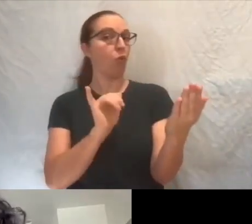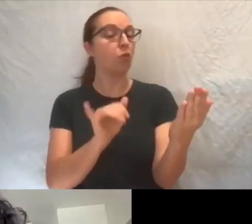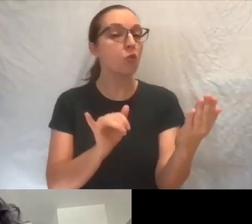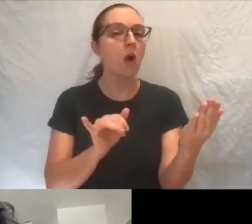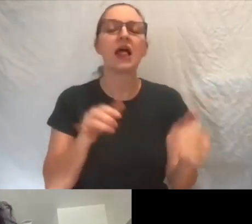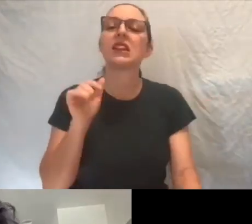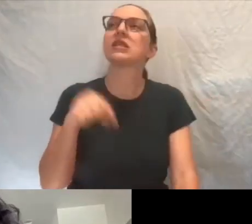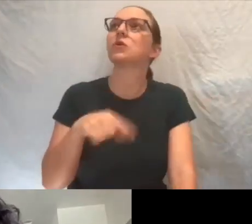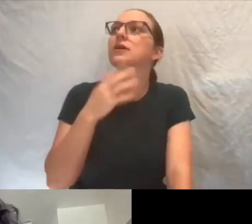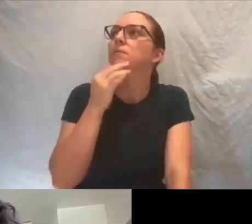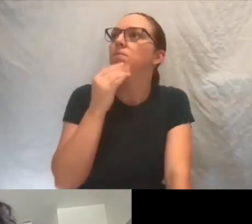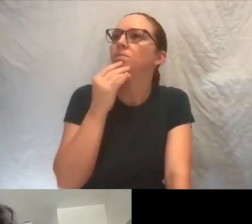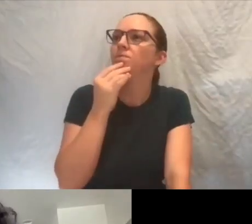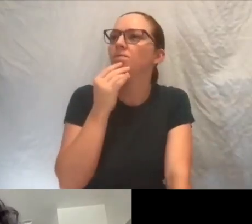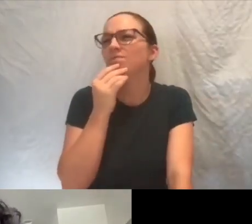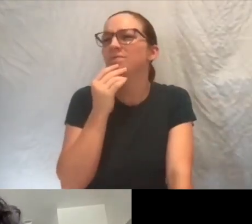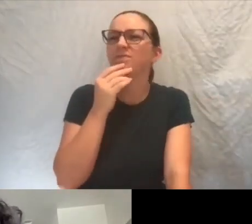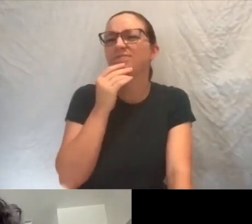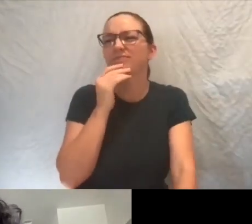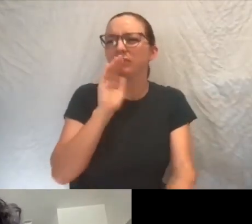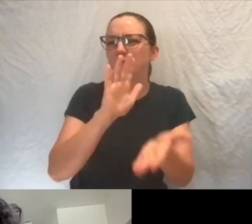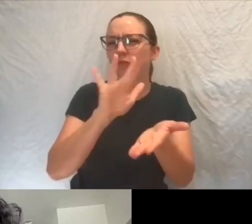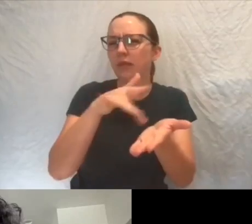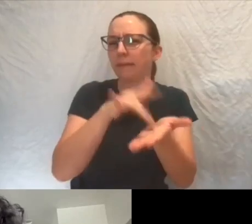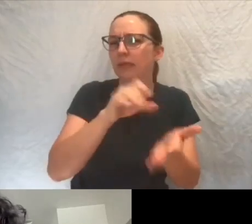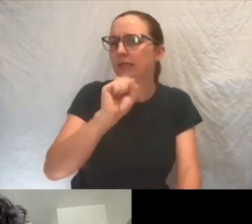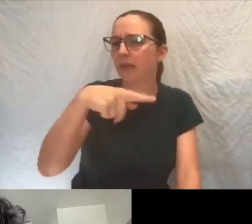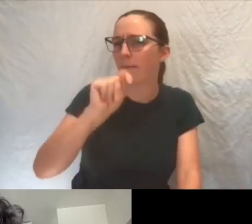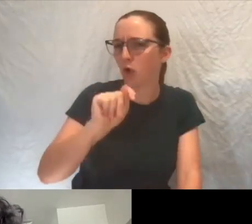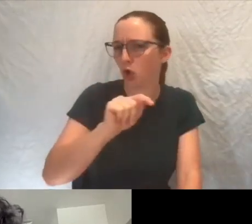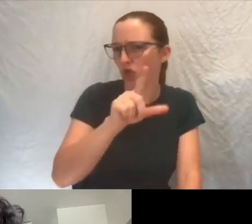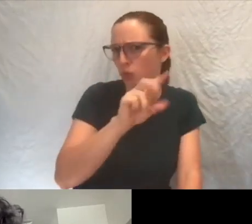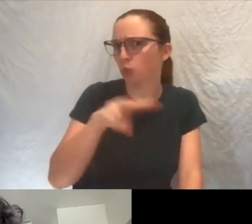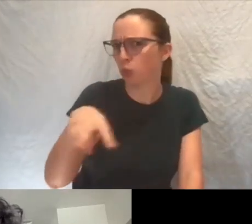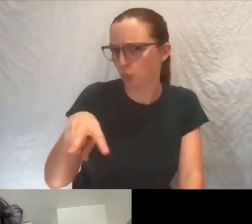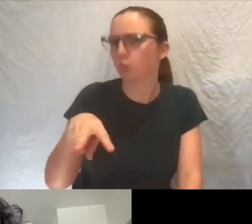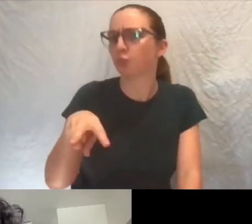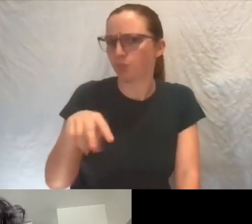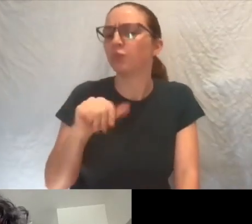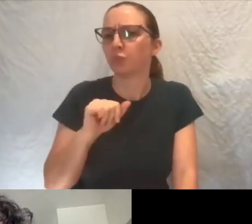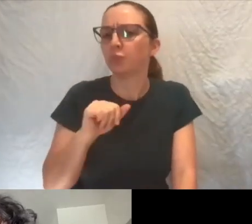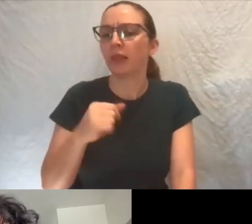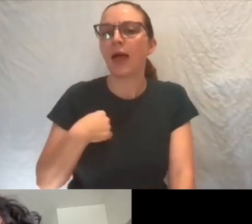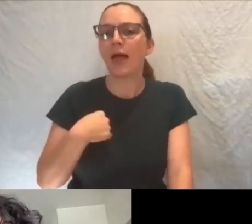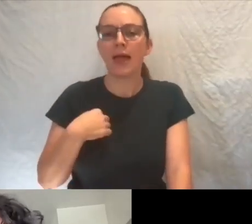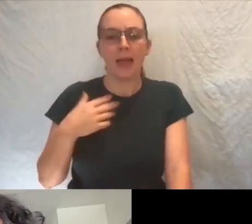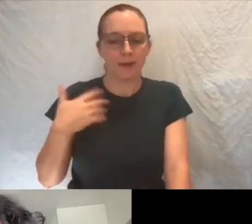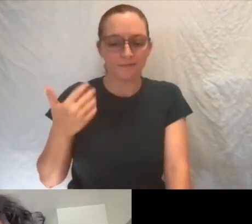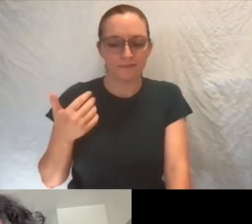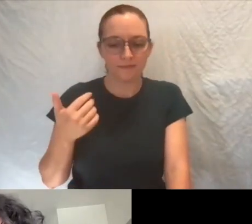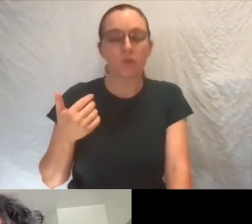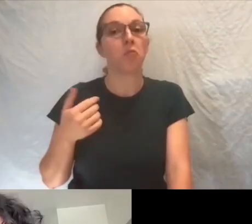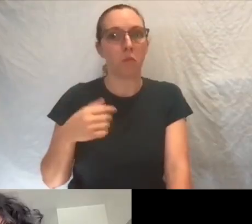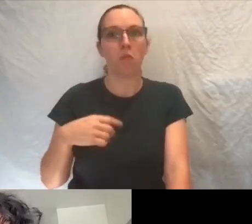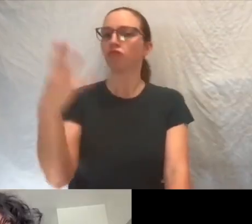was late mid-September 2022. And I sent in a